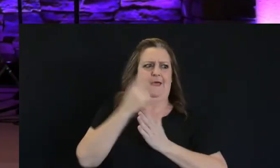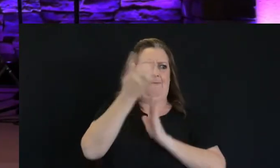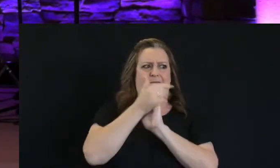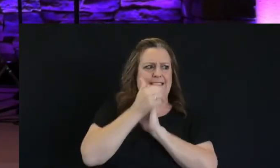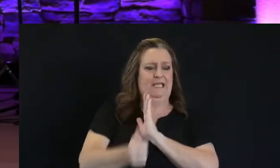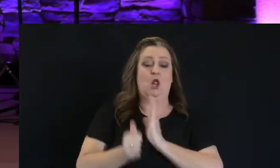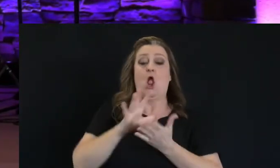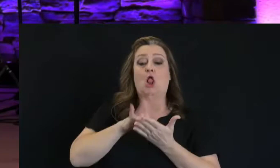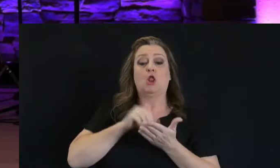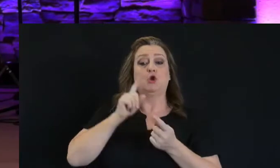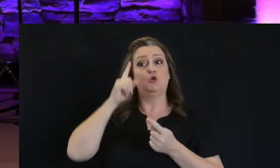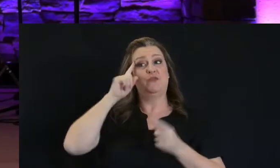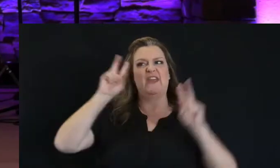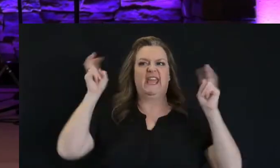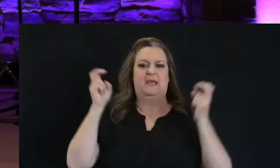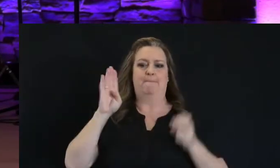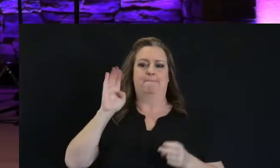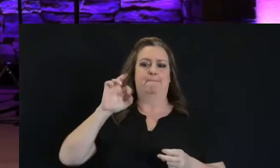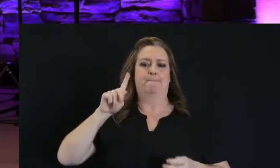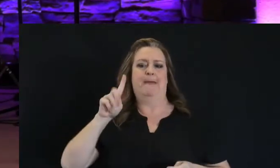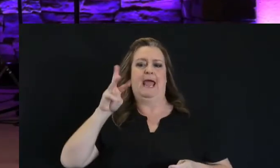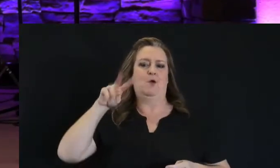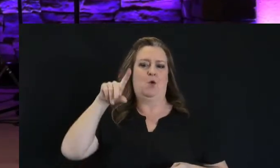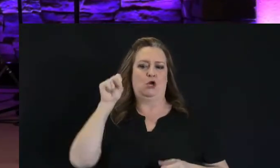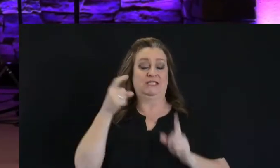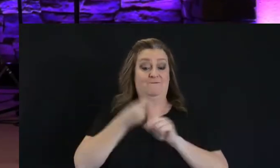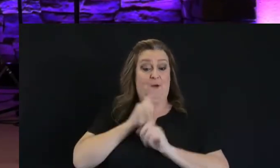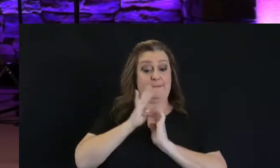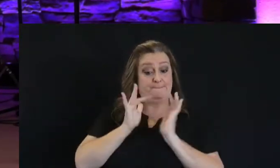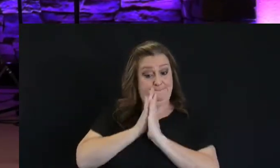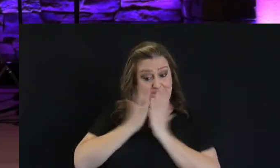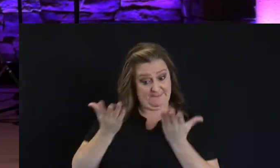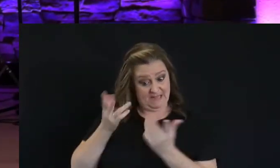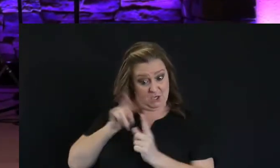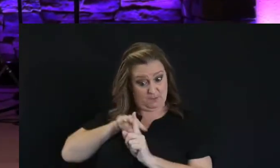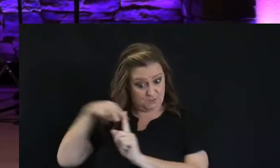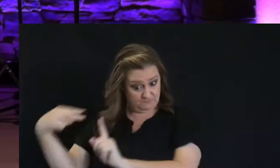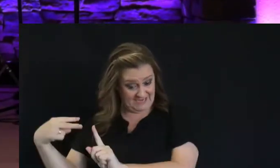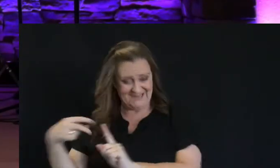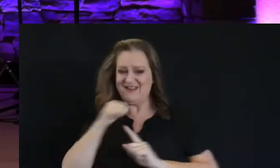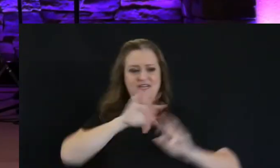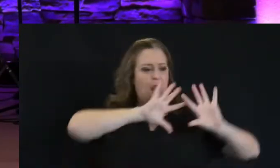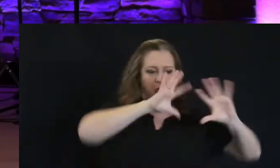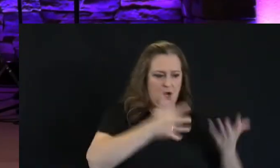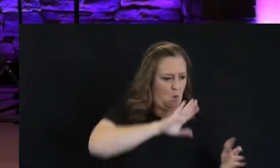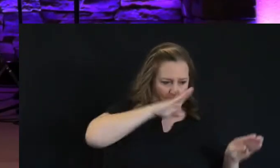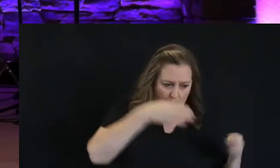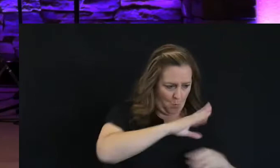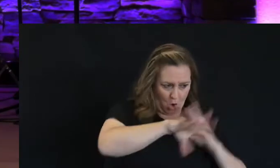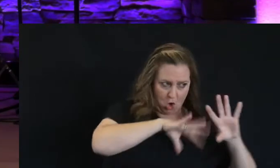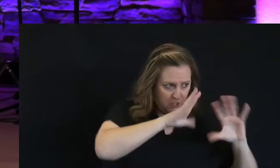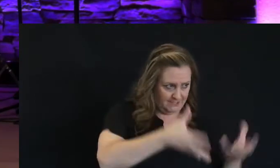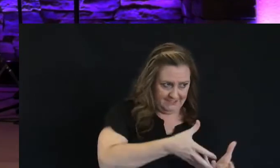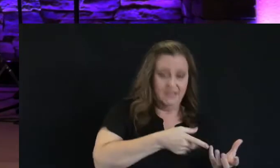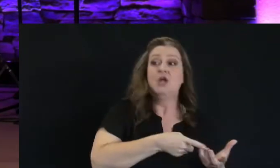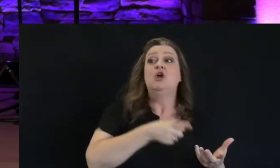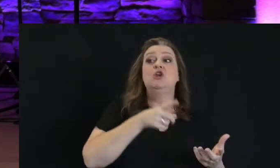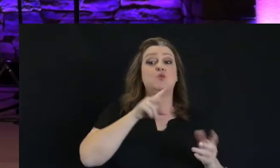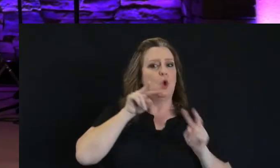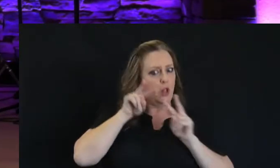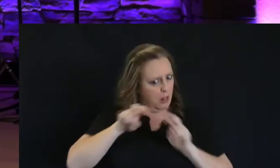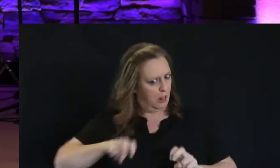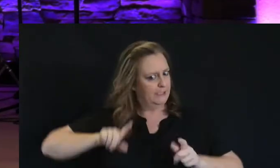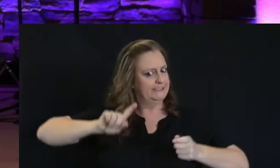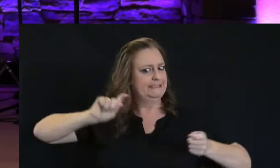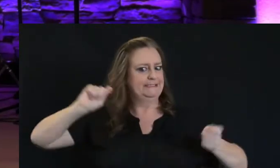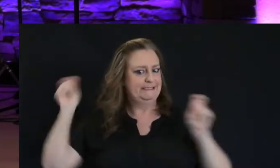to think backwards, to learn to look at everything from a biblical perspective and not a worldly perspective, you will look at everything different, you will interpret everything different,